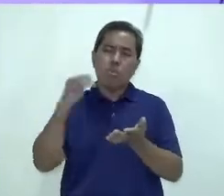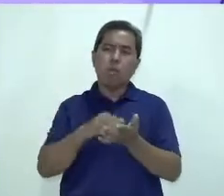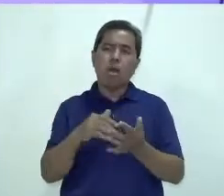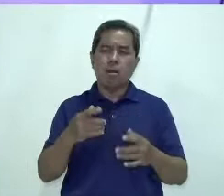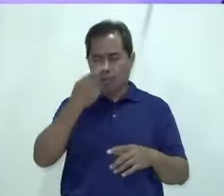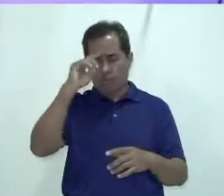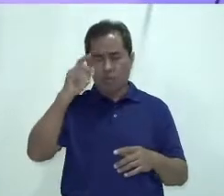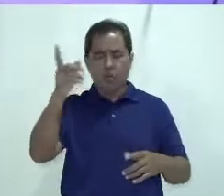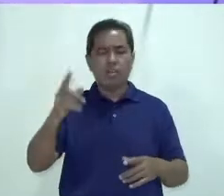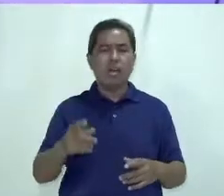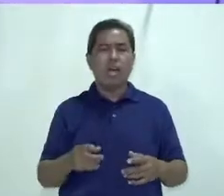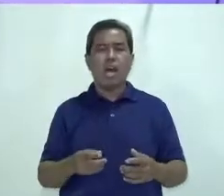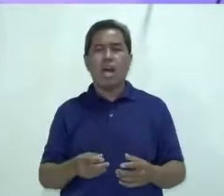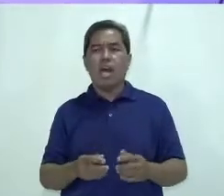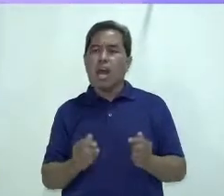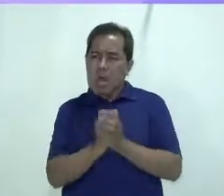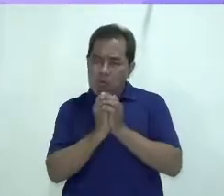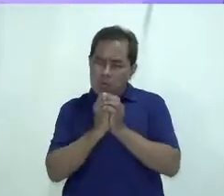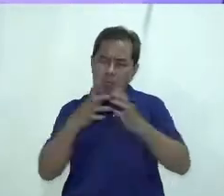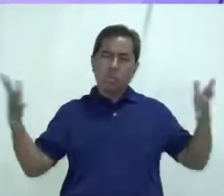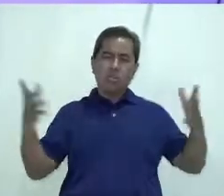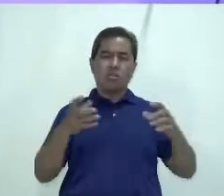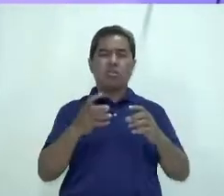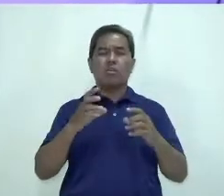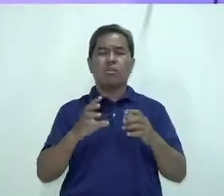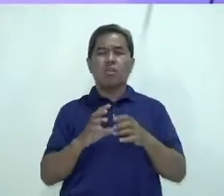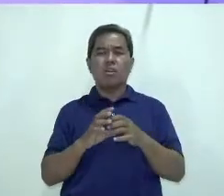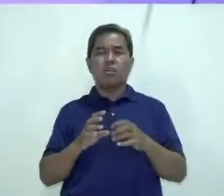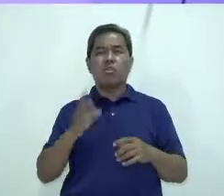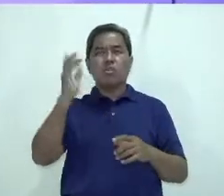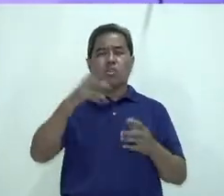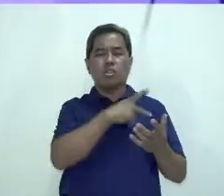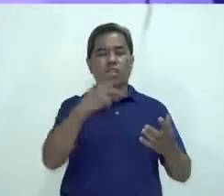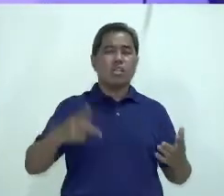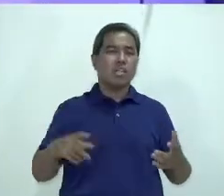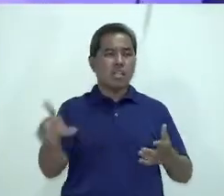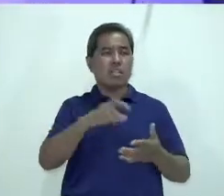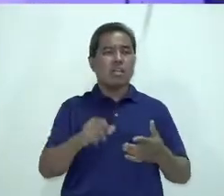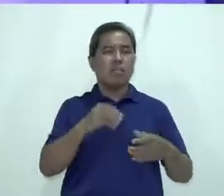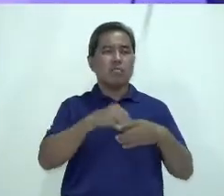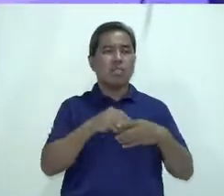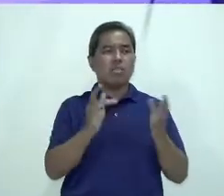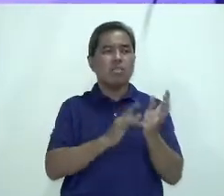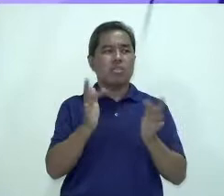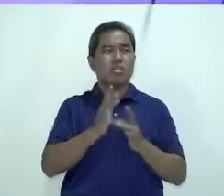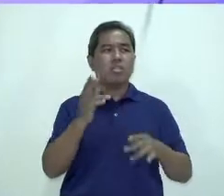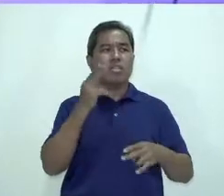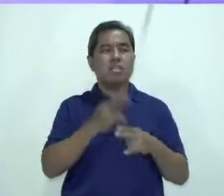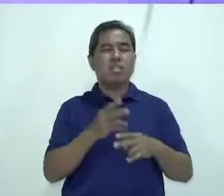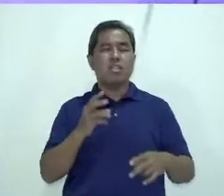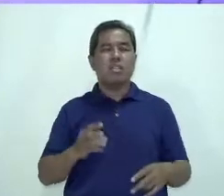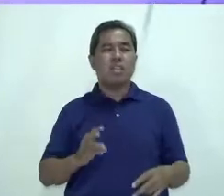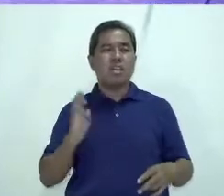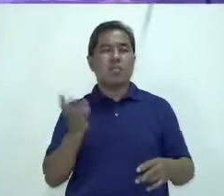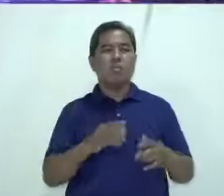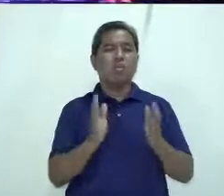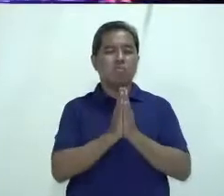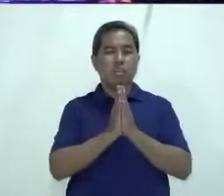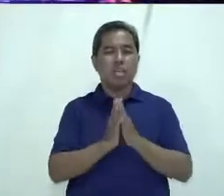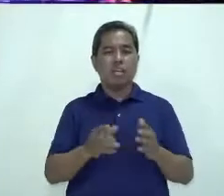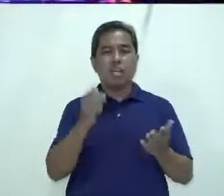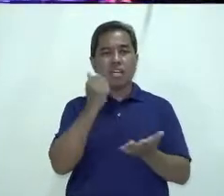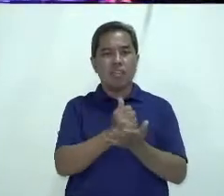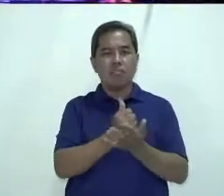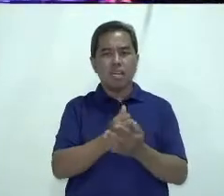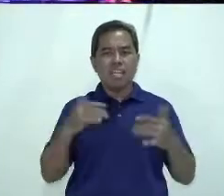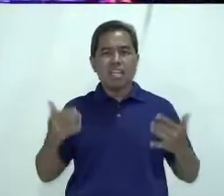the expansion of your kingdom. We thank you. In Jesus' name we pray. Amen and amen. There are some ways how you can give your tithes and